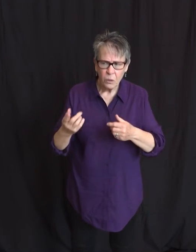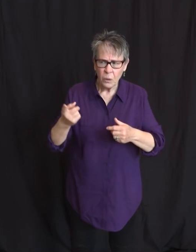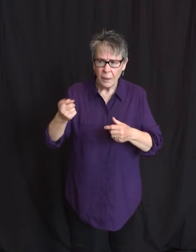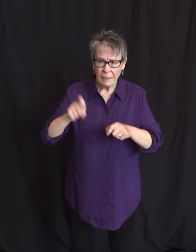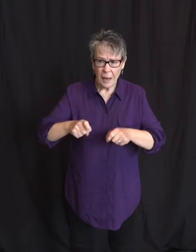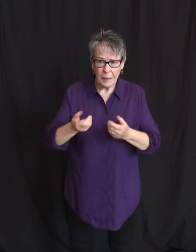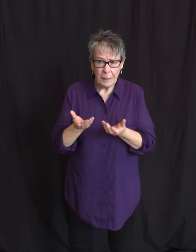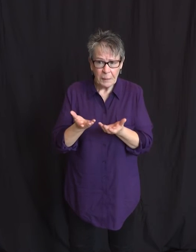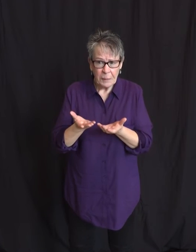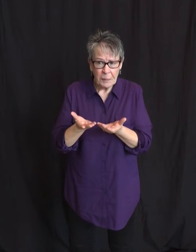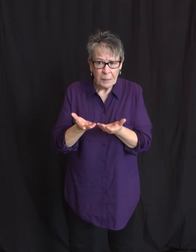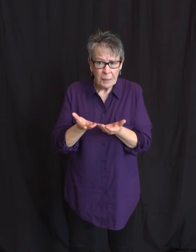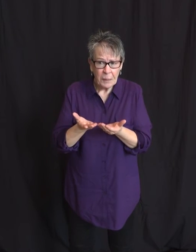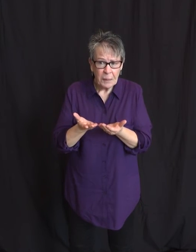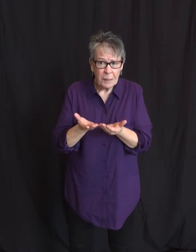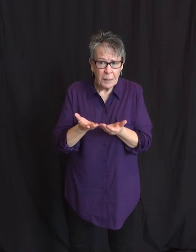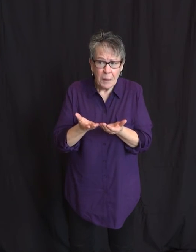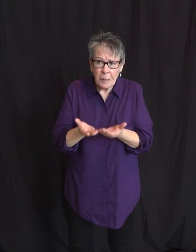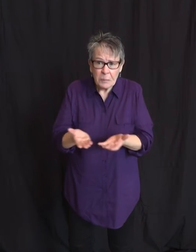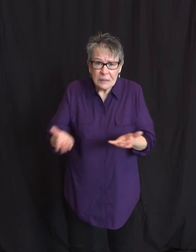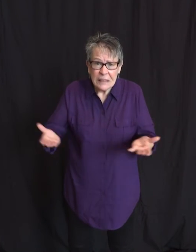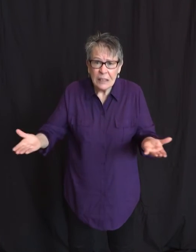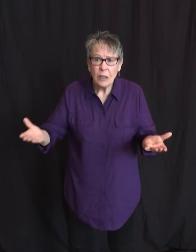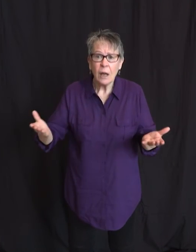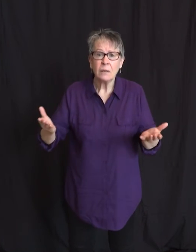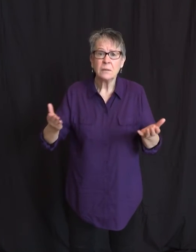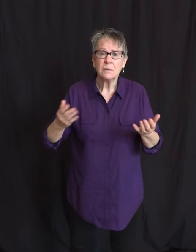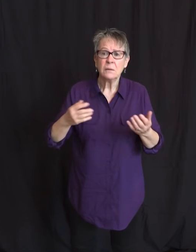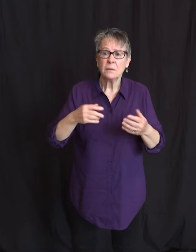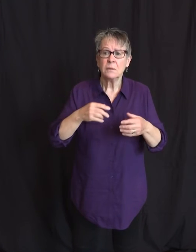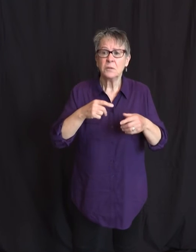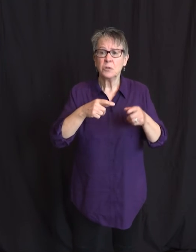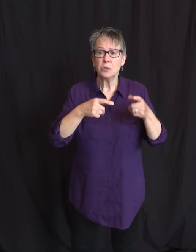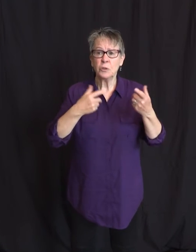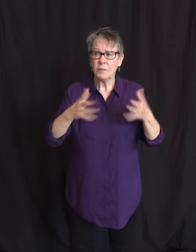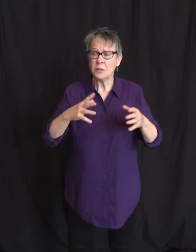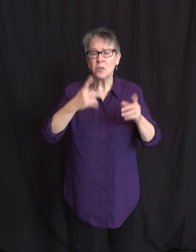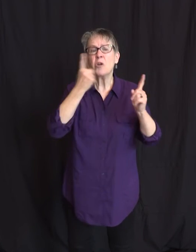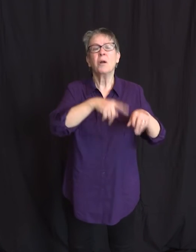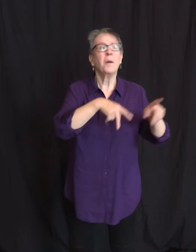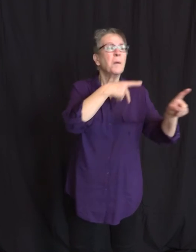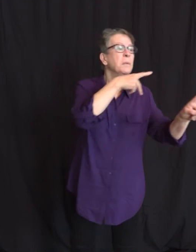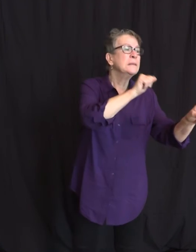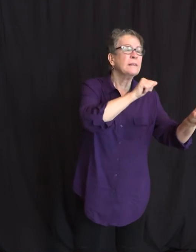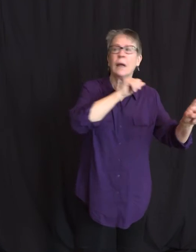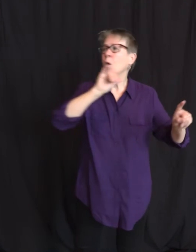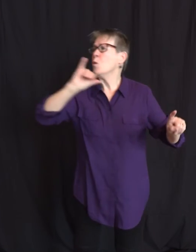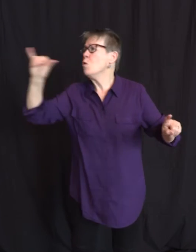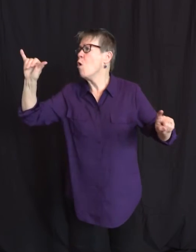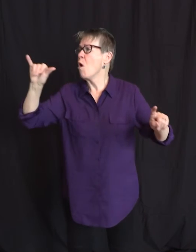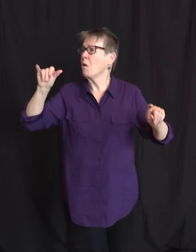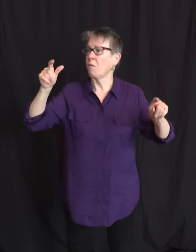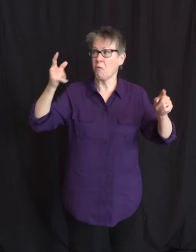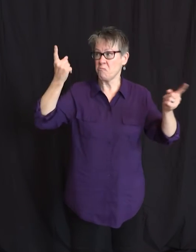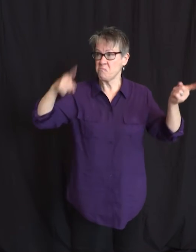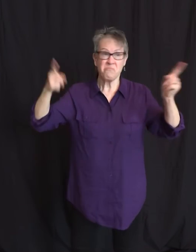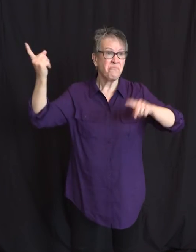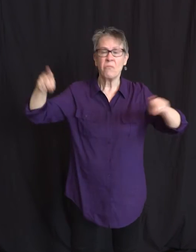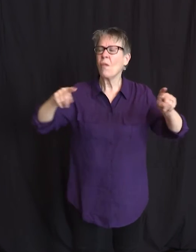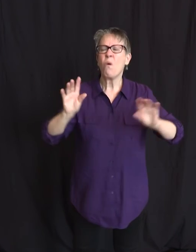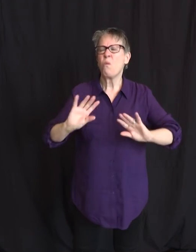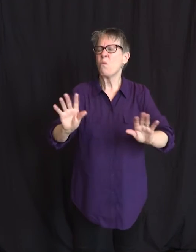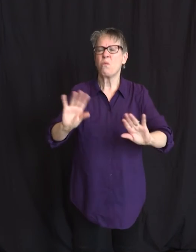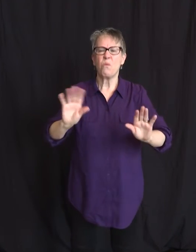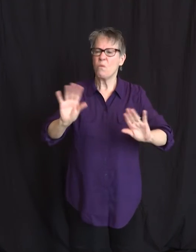not. But I wouldn't be saying what I'm saying today if we didn't have the confidence. I meant to say this earlier to all our environmental friends who reached out to us over the past few